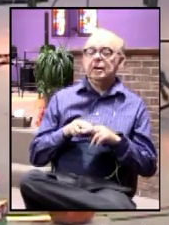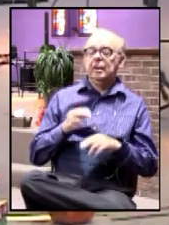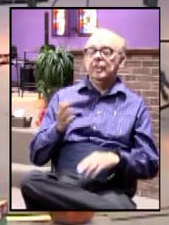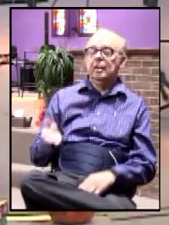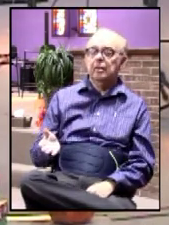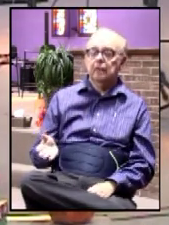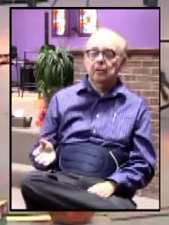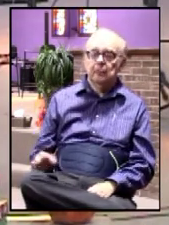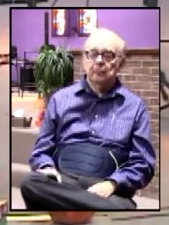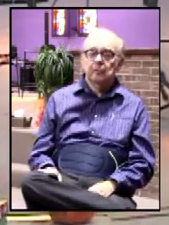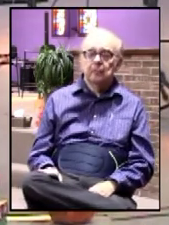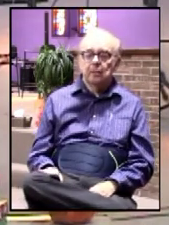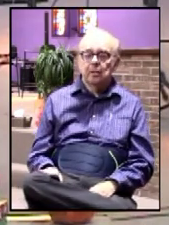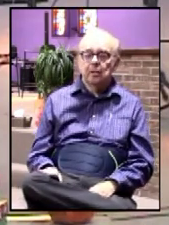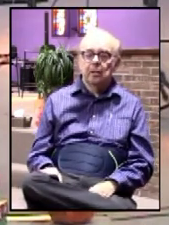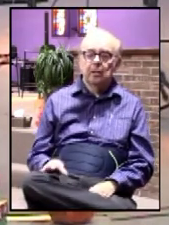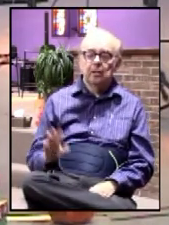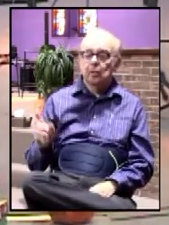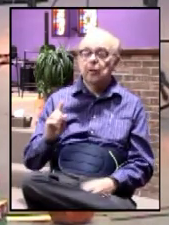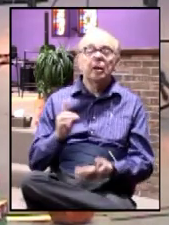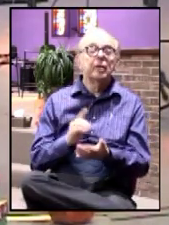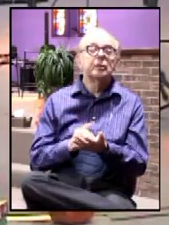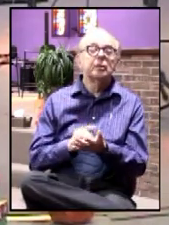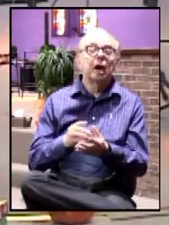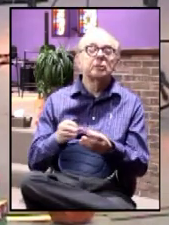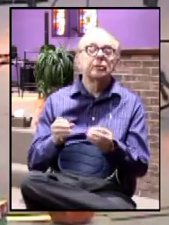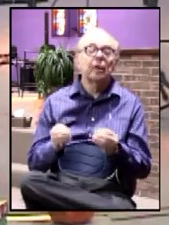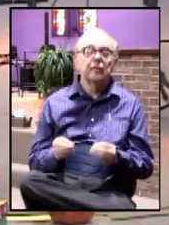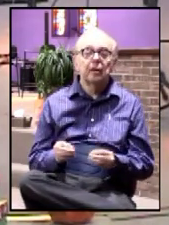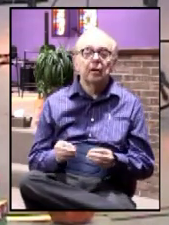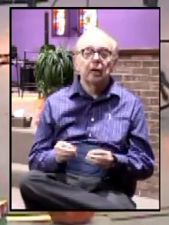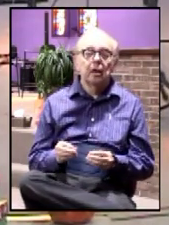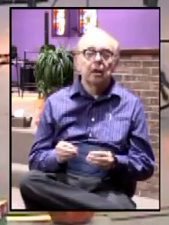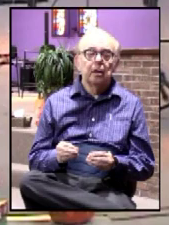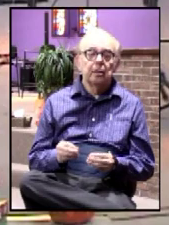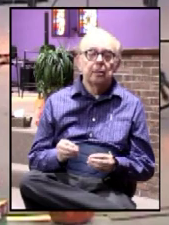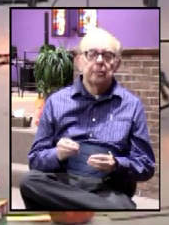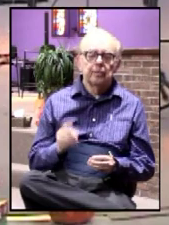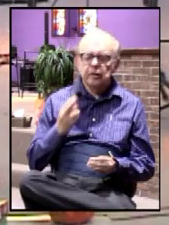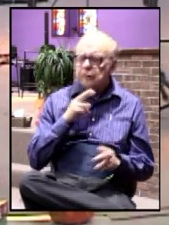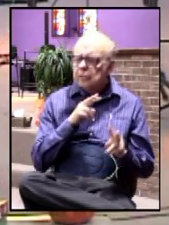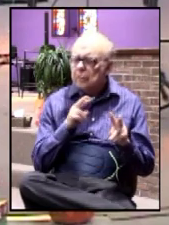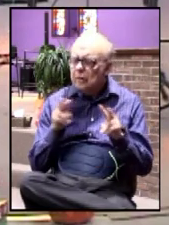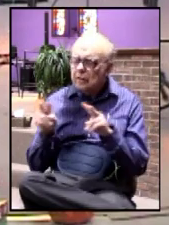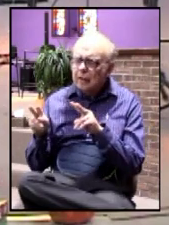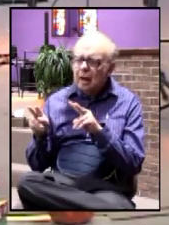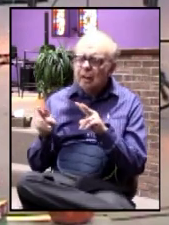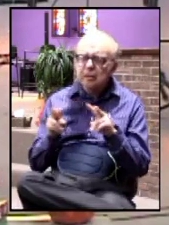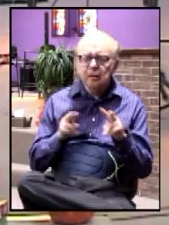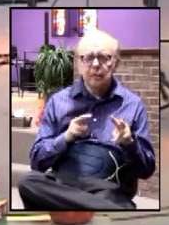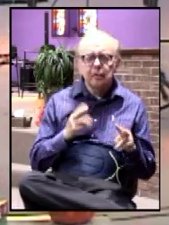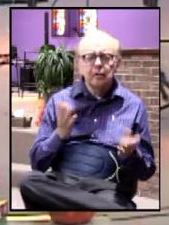there in a doctor's office, and did you ever look around?